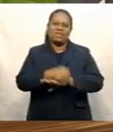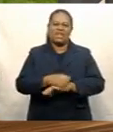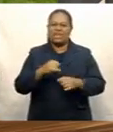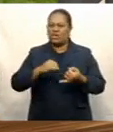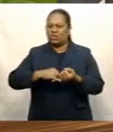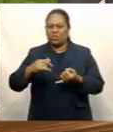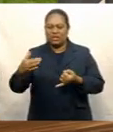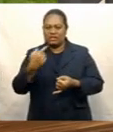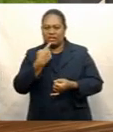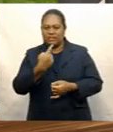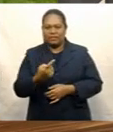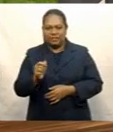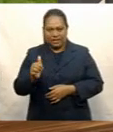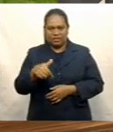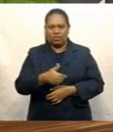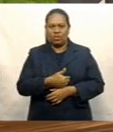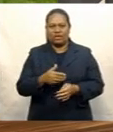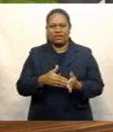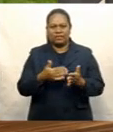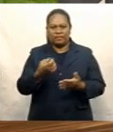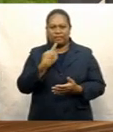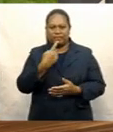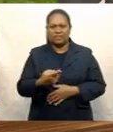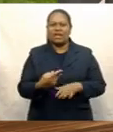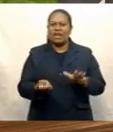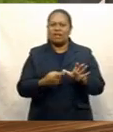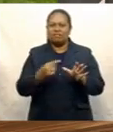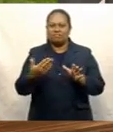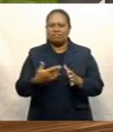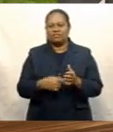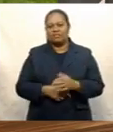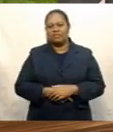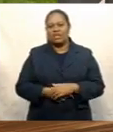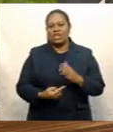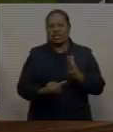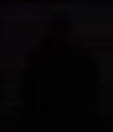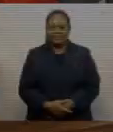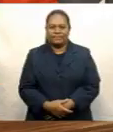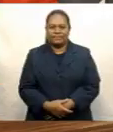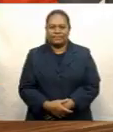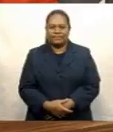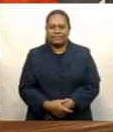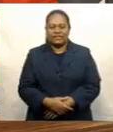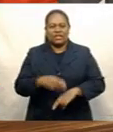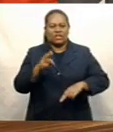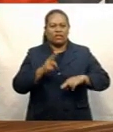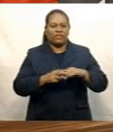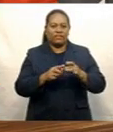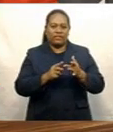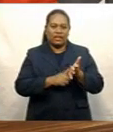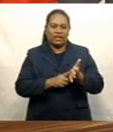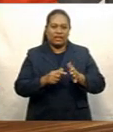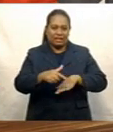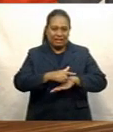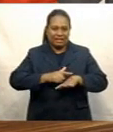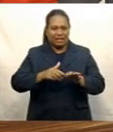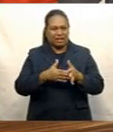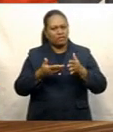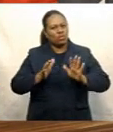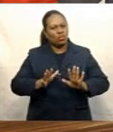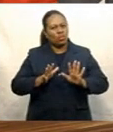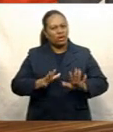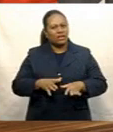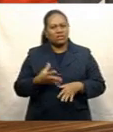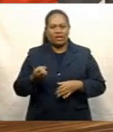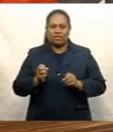was back-to-back wins for the Azzurri after thumping Turkey last week by the same scoreline. Finland will have to wait a little longer for a chance to